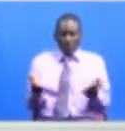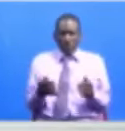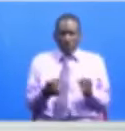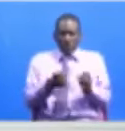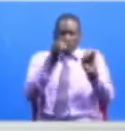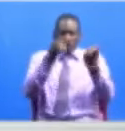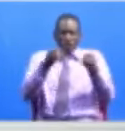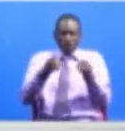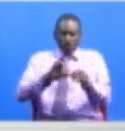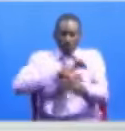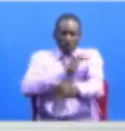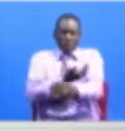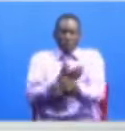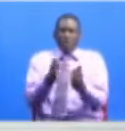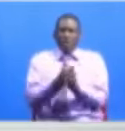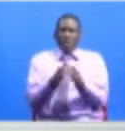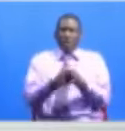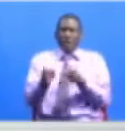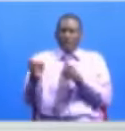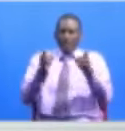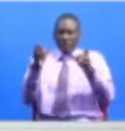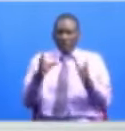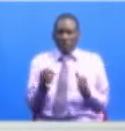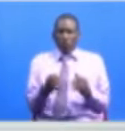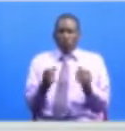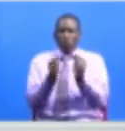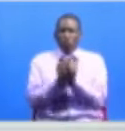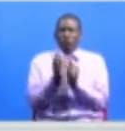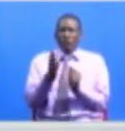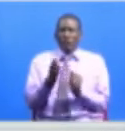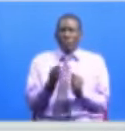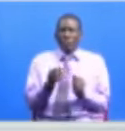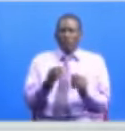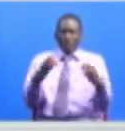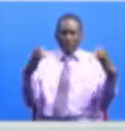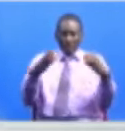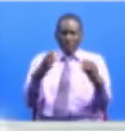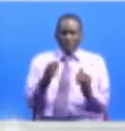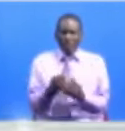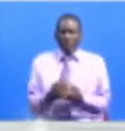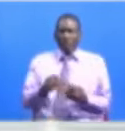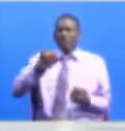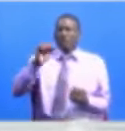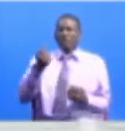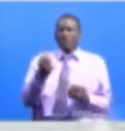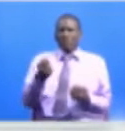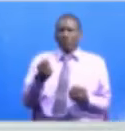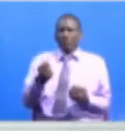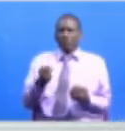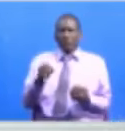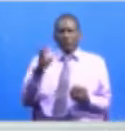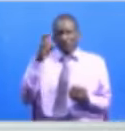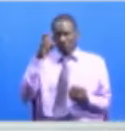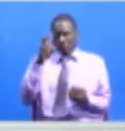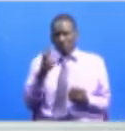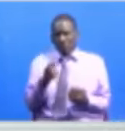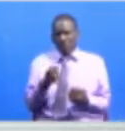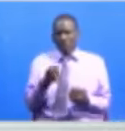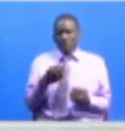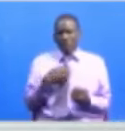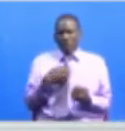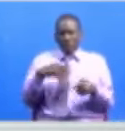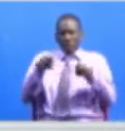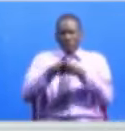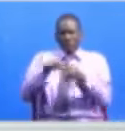individual capacity and as directors of the 14th accused company. The fifth accused person faced